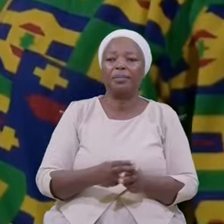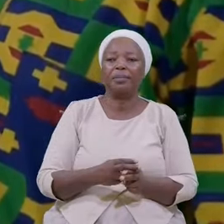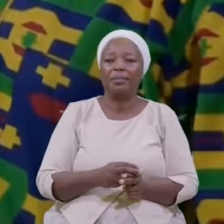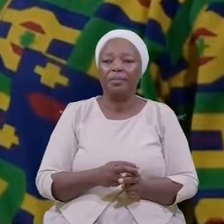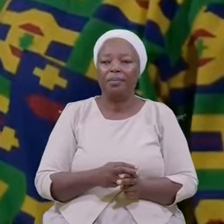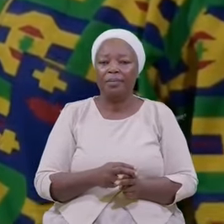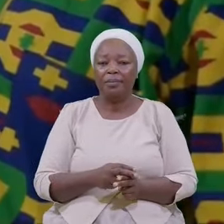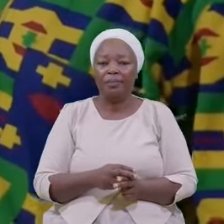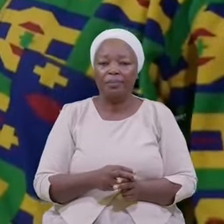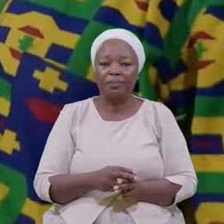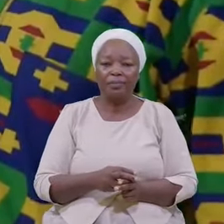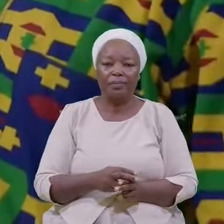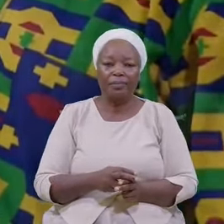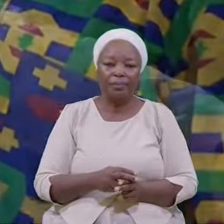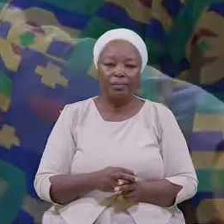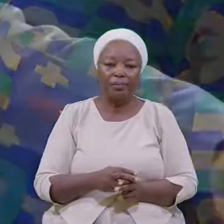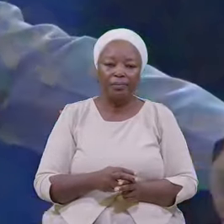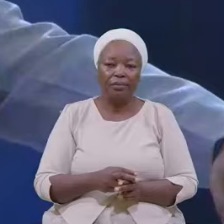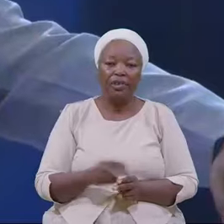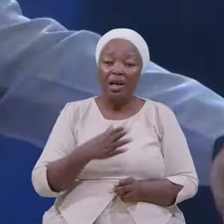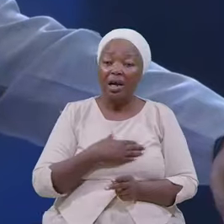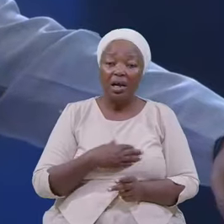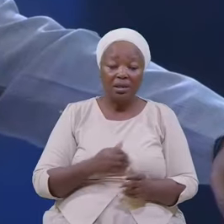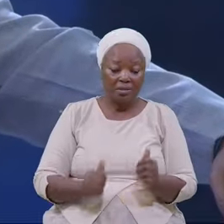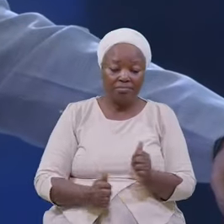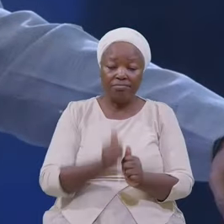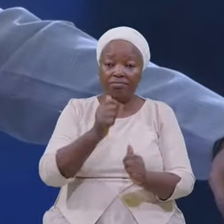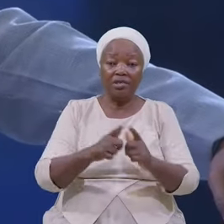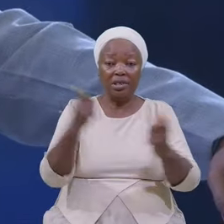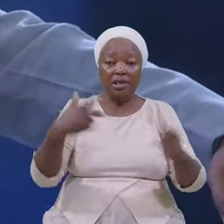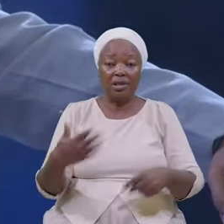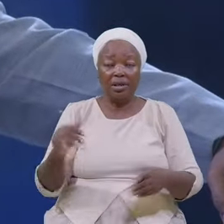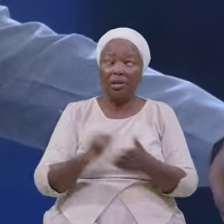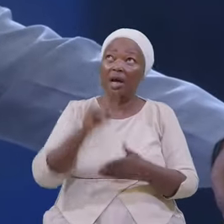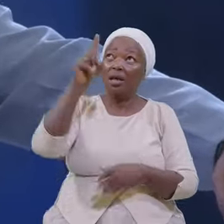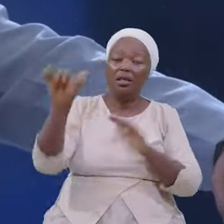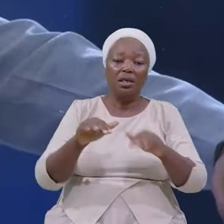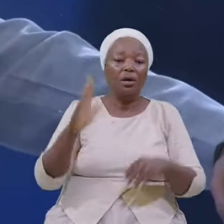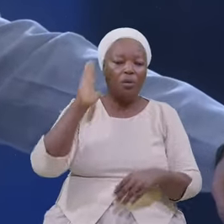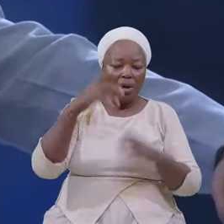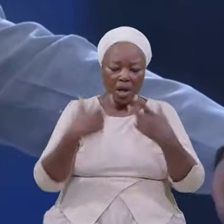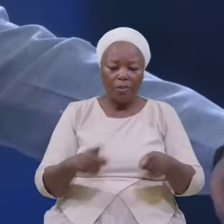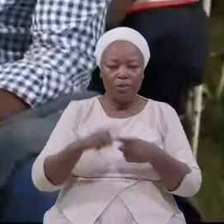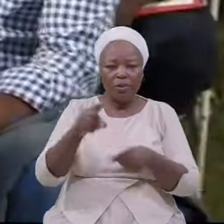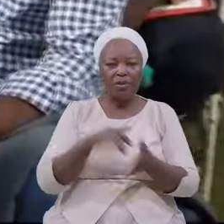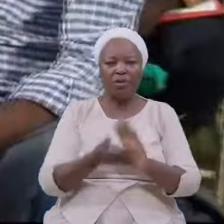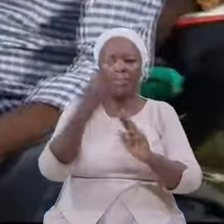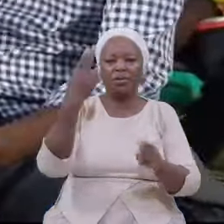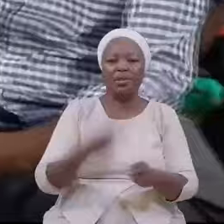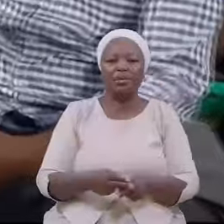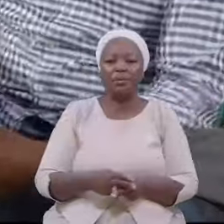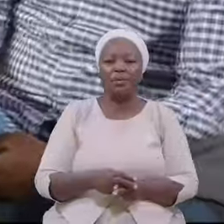you. And greater things than he did will happen unto you. Viendront sur